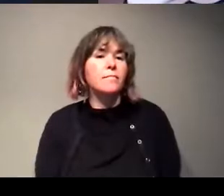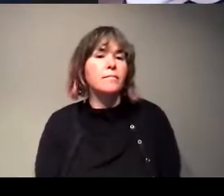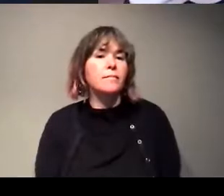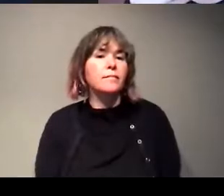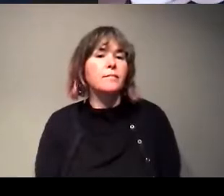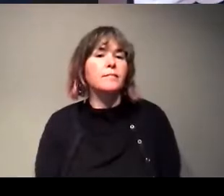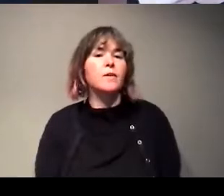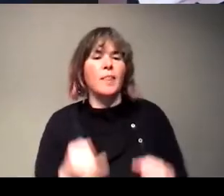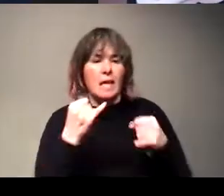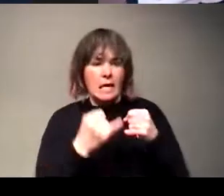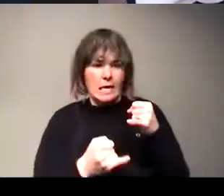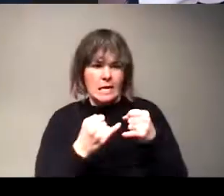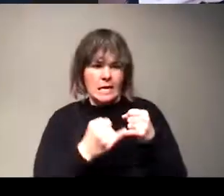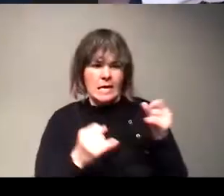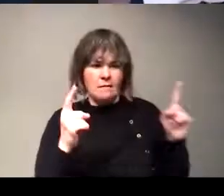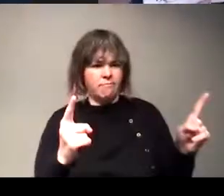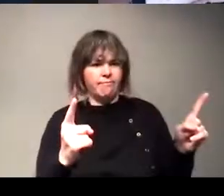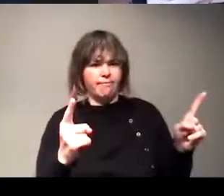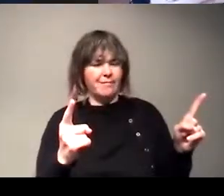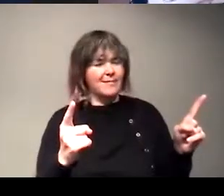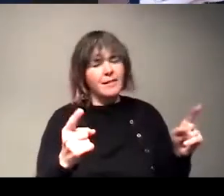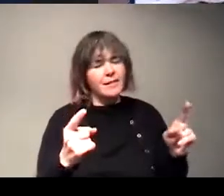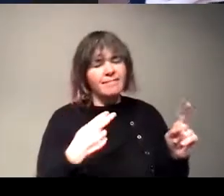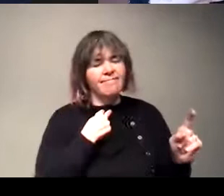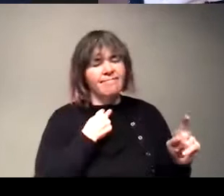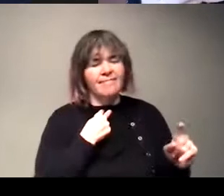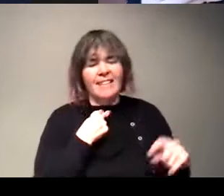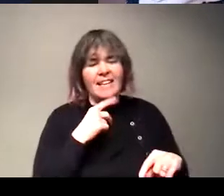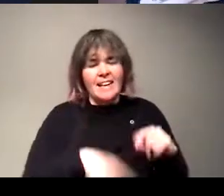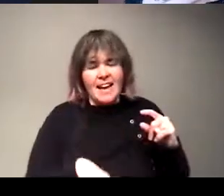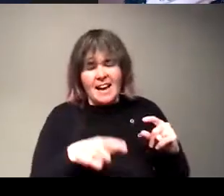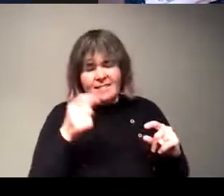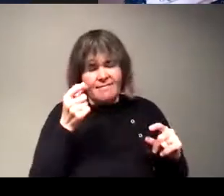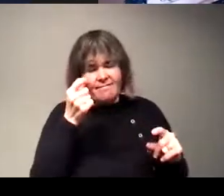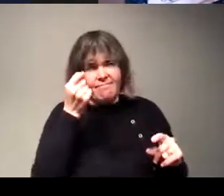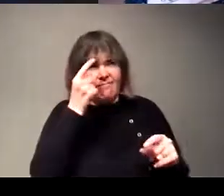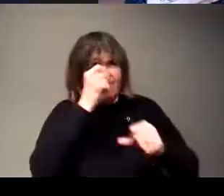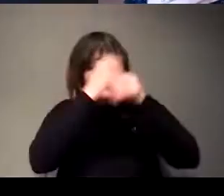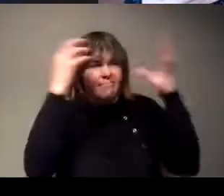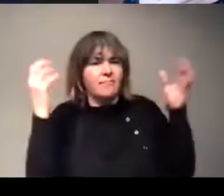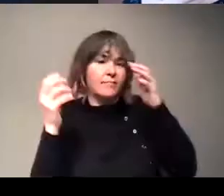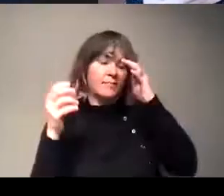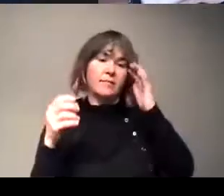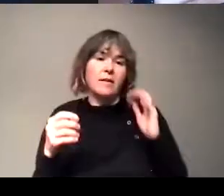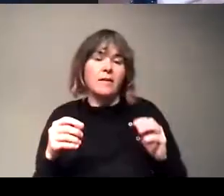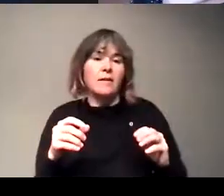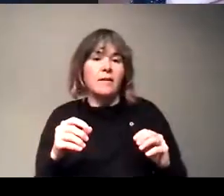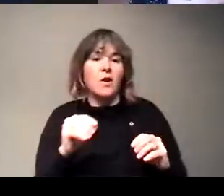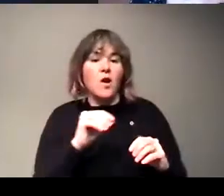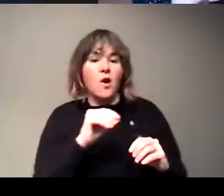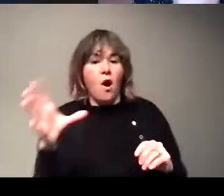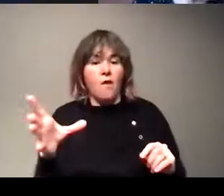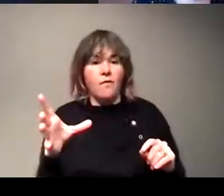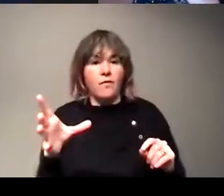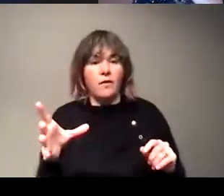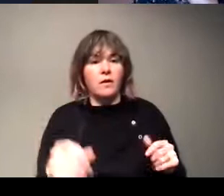Having the end to it is the part that I get stuck on. Because we know that like when you like turn off your lightsaber,